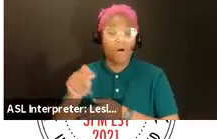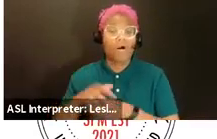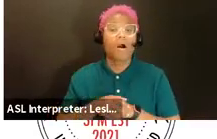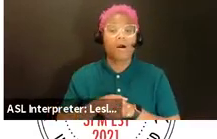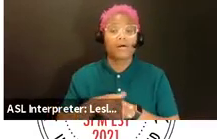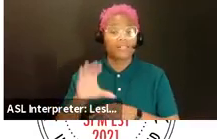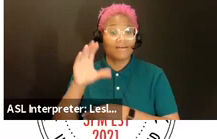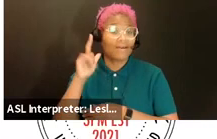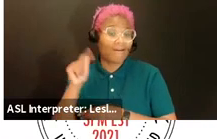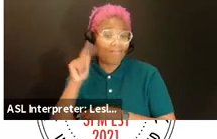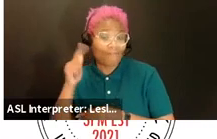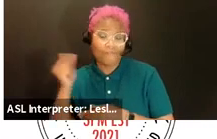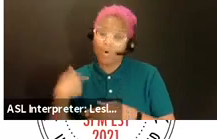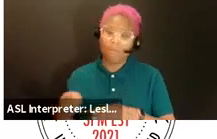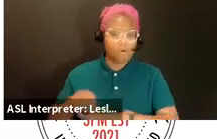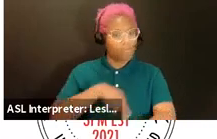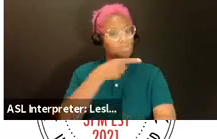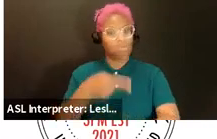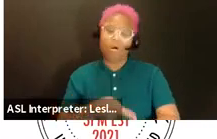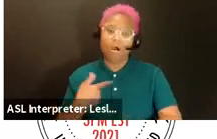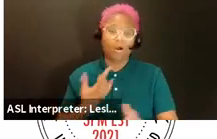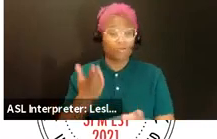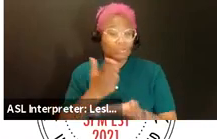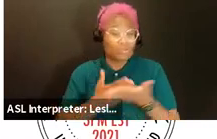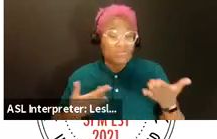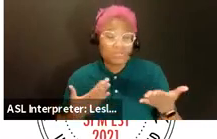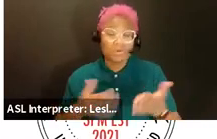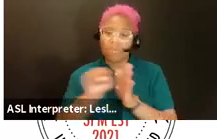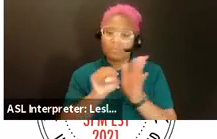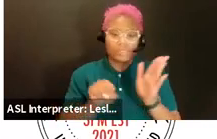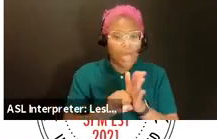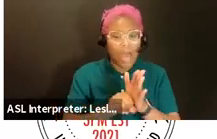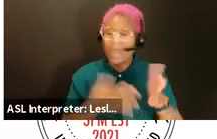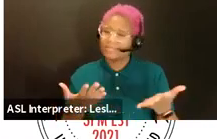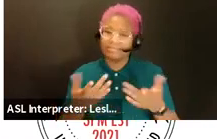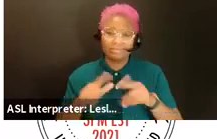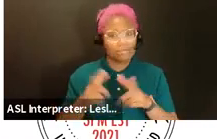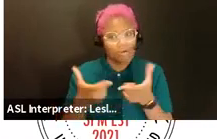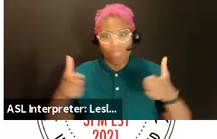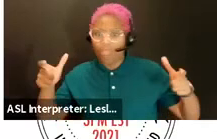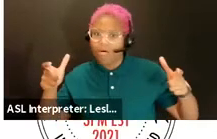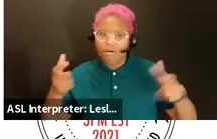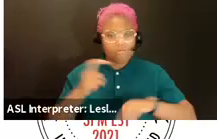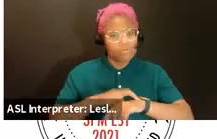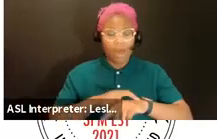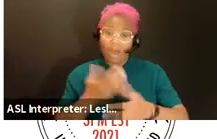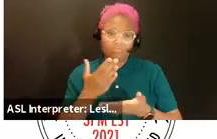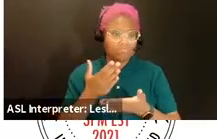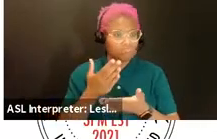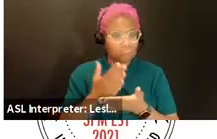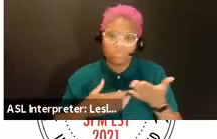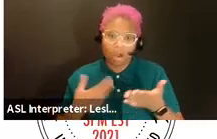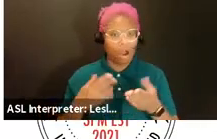times, but it seems like it's really spotty. Sometimes it's going quickly in California, sometimes it's going slowly. We